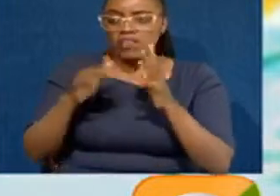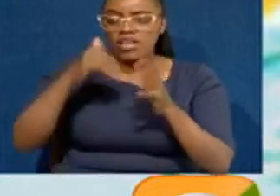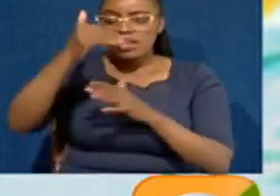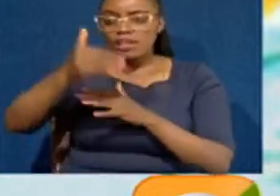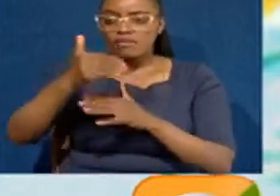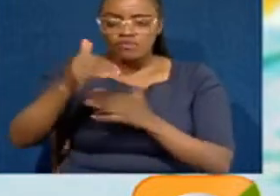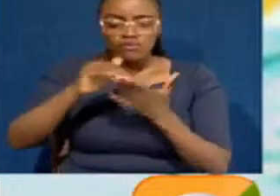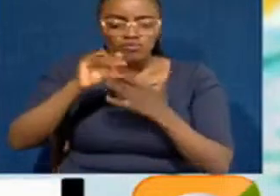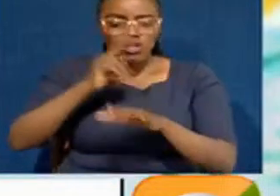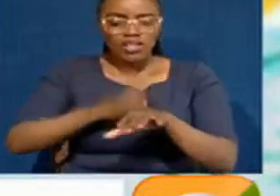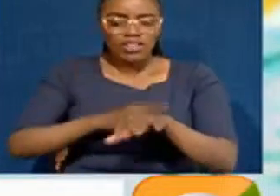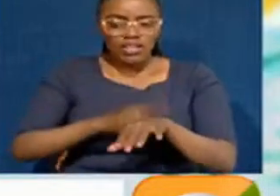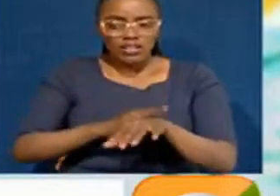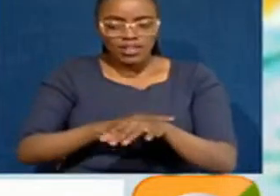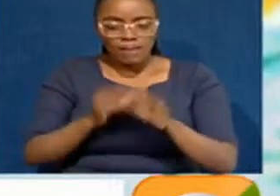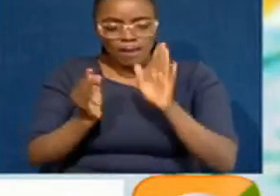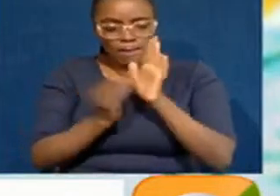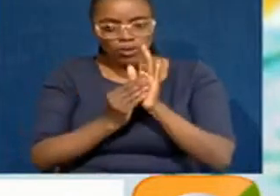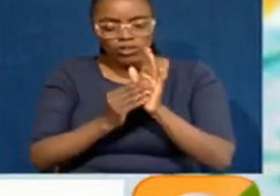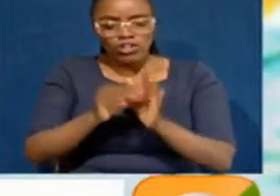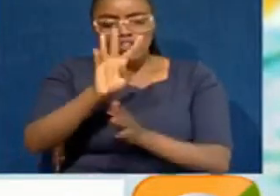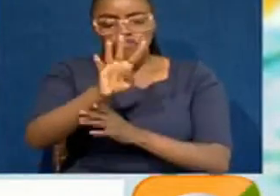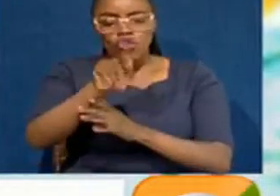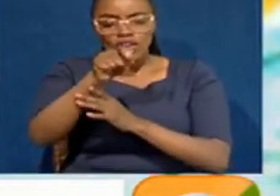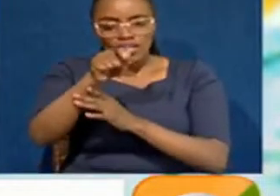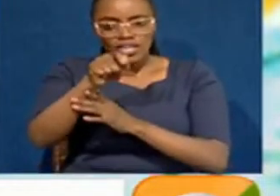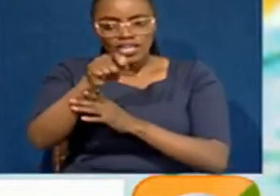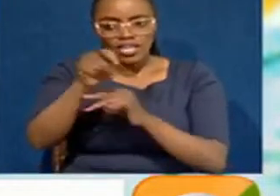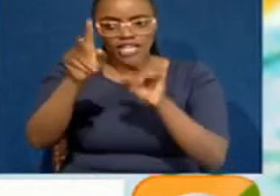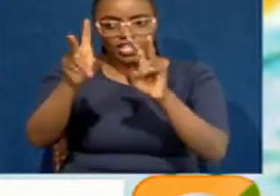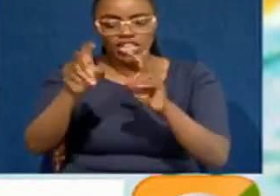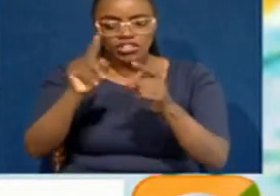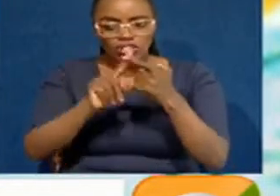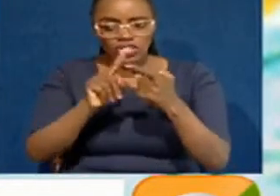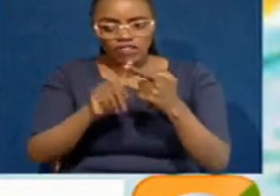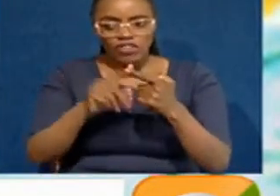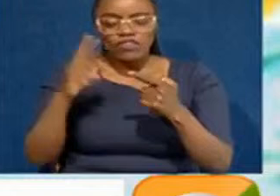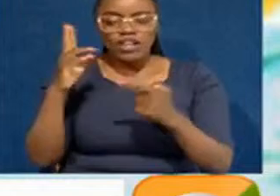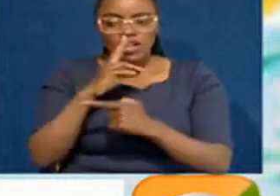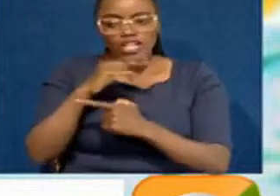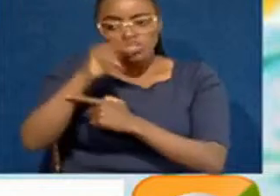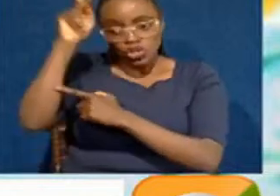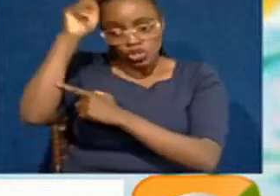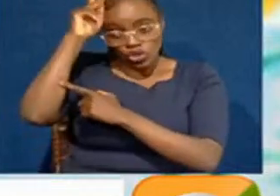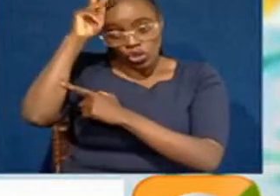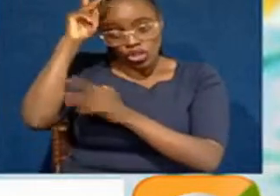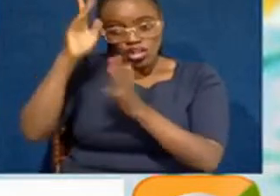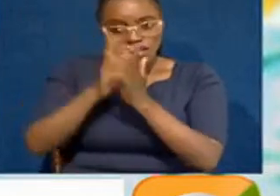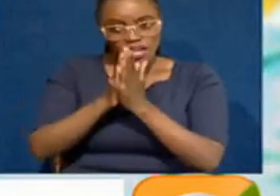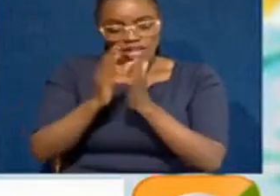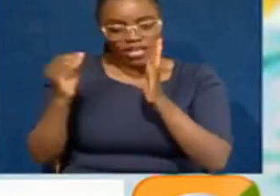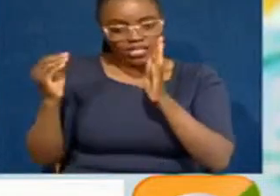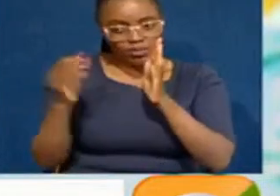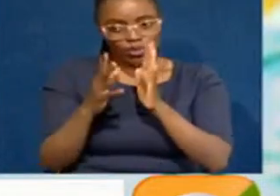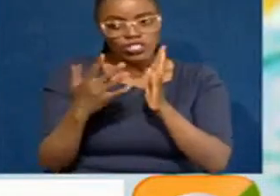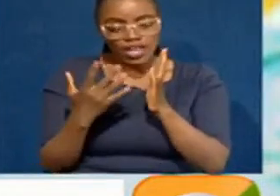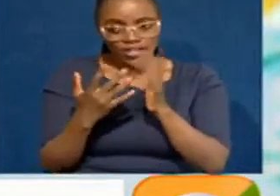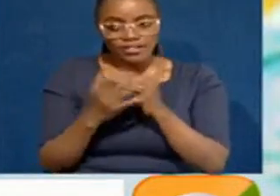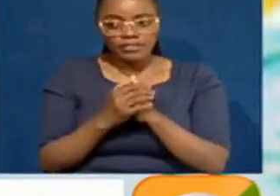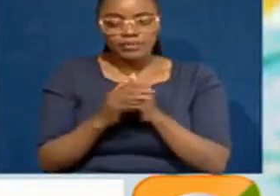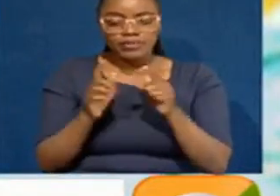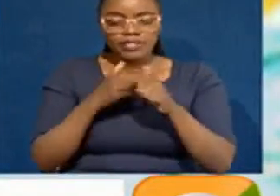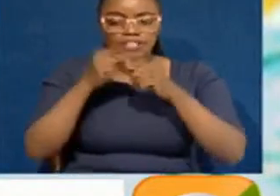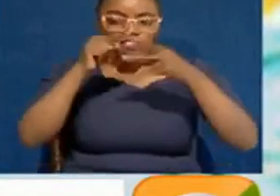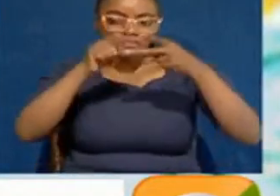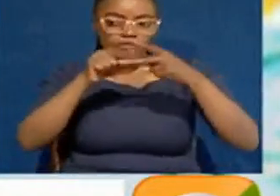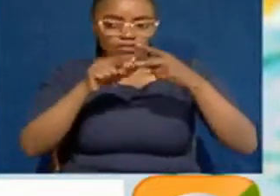know, pegged around 4 key pillars, the first being risk knowledge, understanding exposure, vulnerability, and so on. The